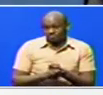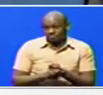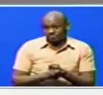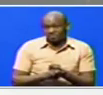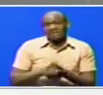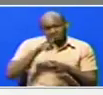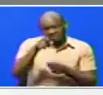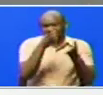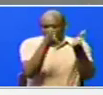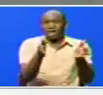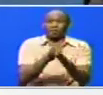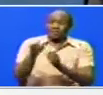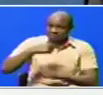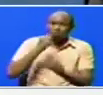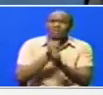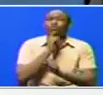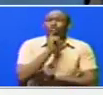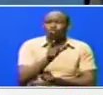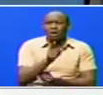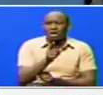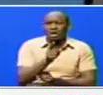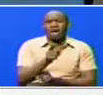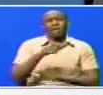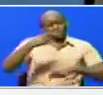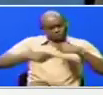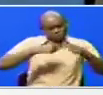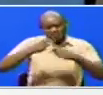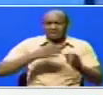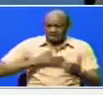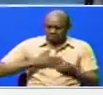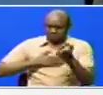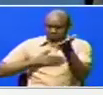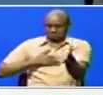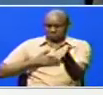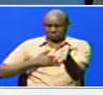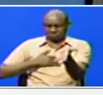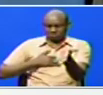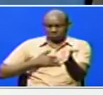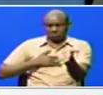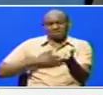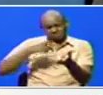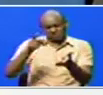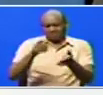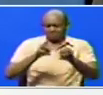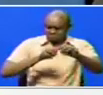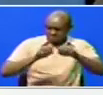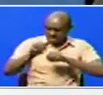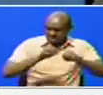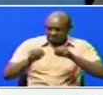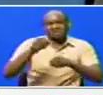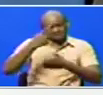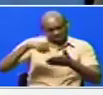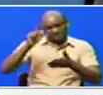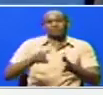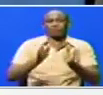for being there with us and ensuring that our processes were handled in the right